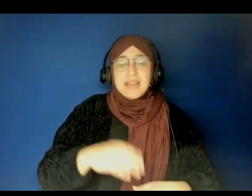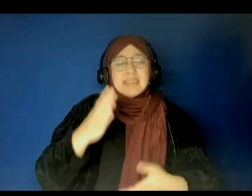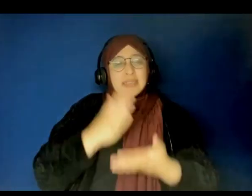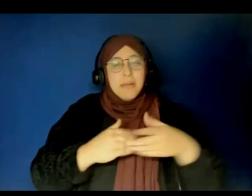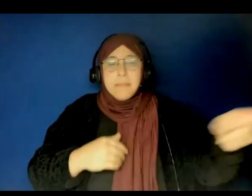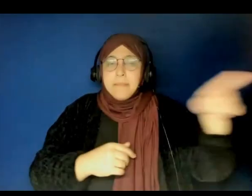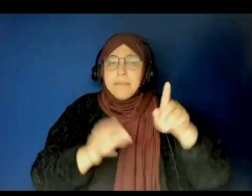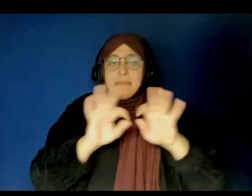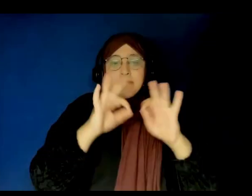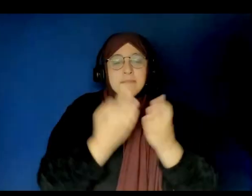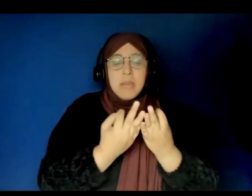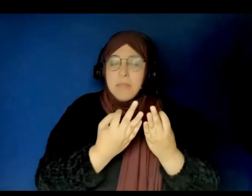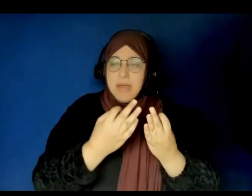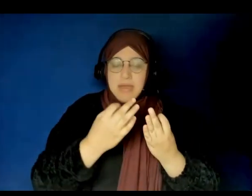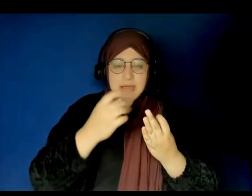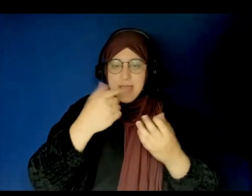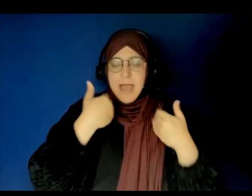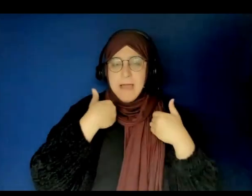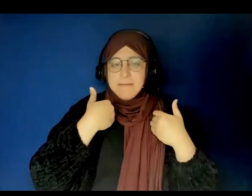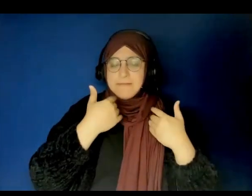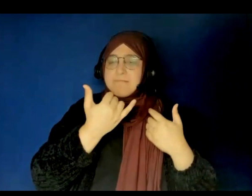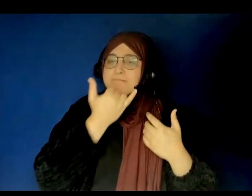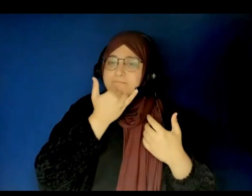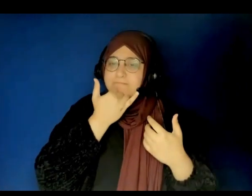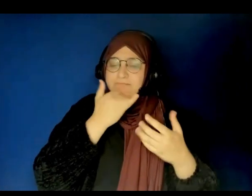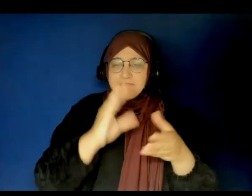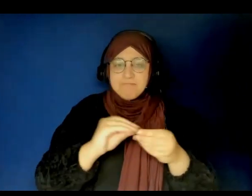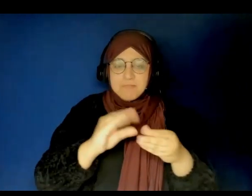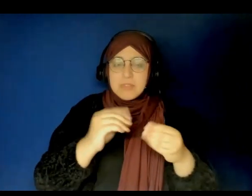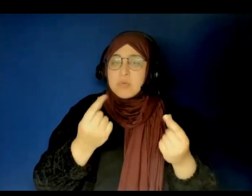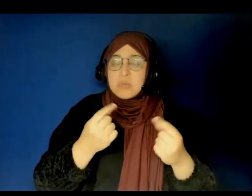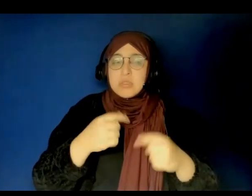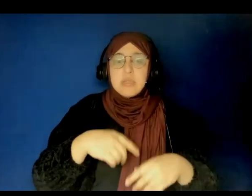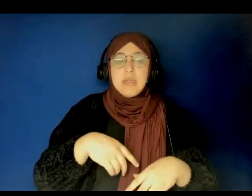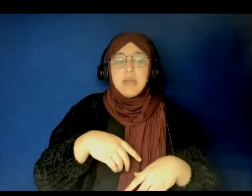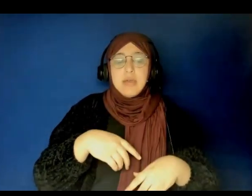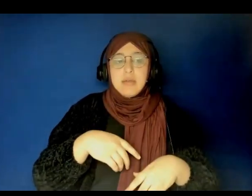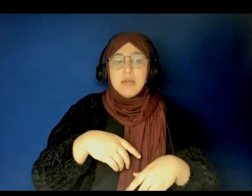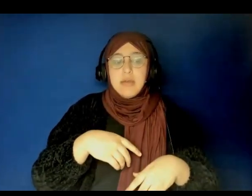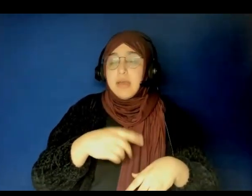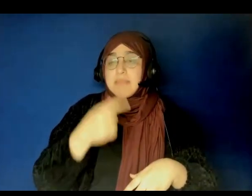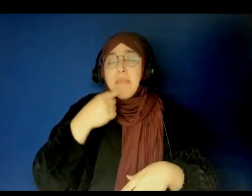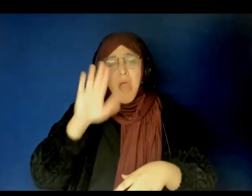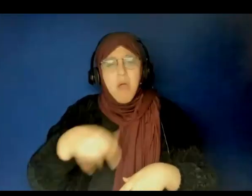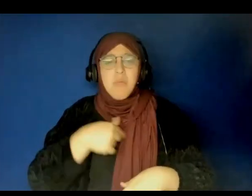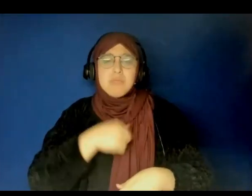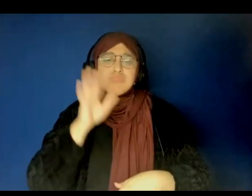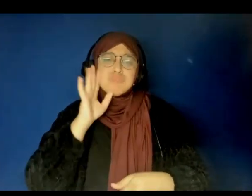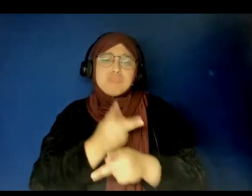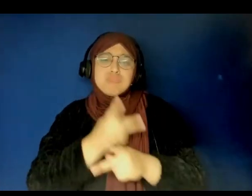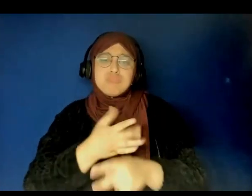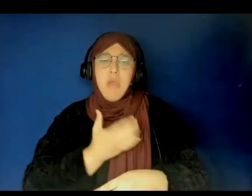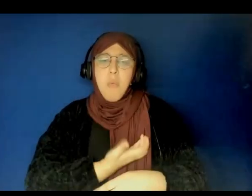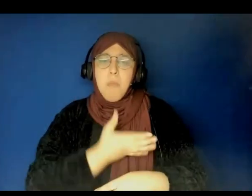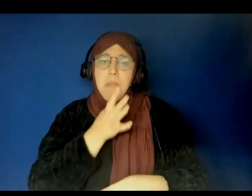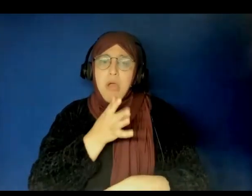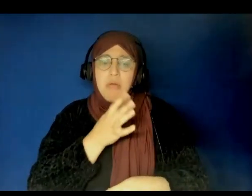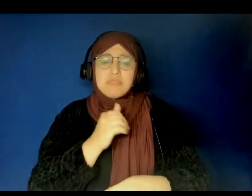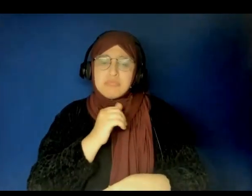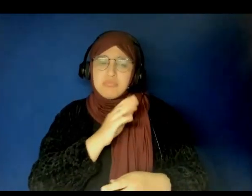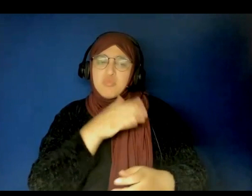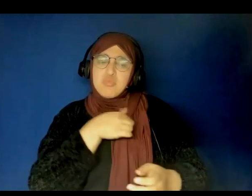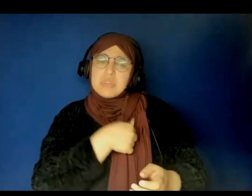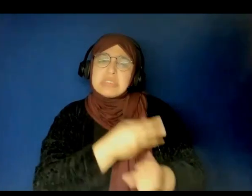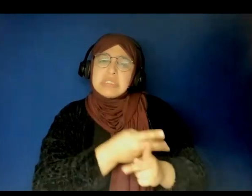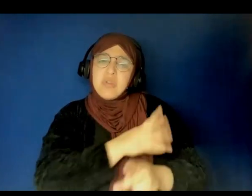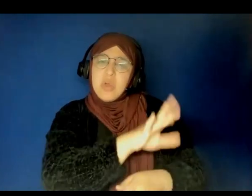we're going to care for our mother and we'll take care of all of her needs. And so they don't pay her the debts that are due to her, the money